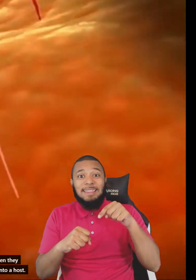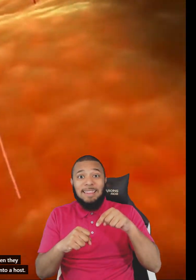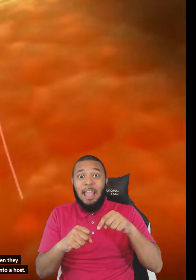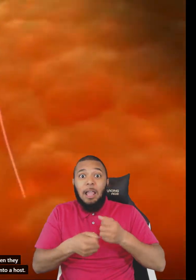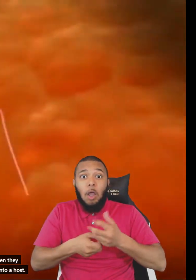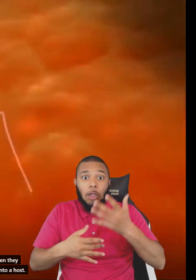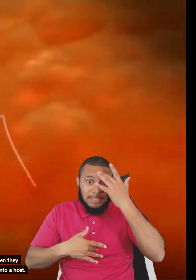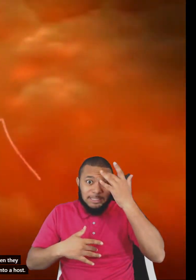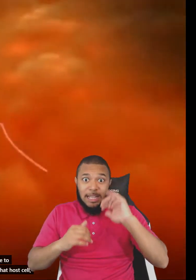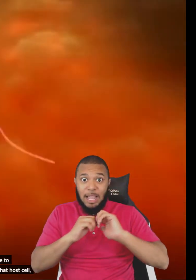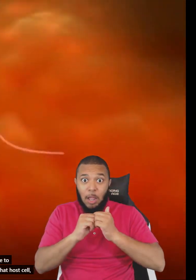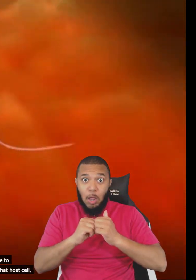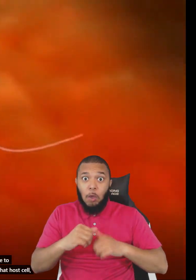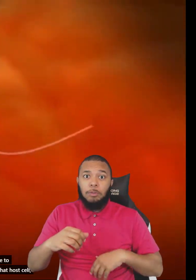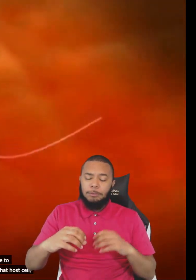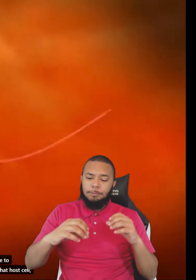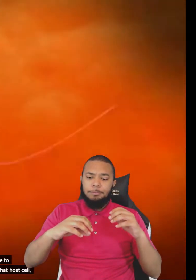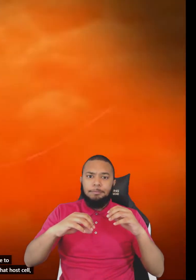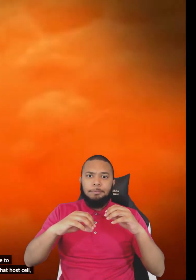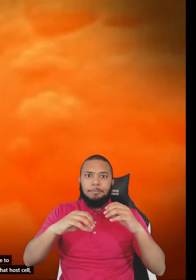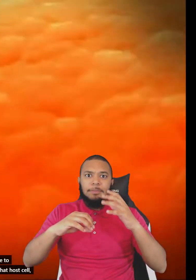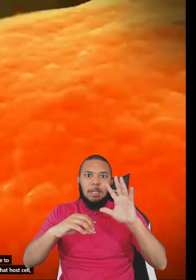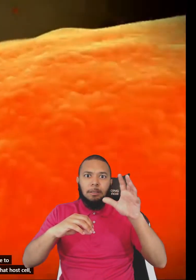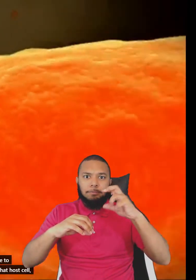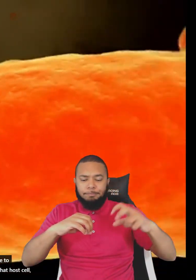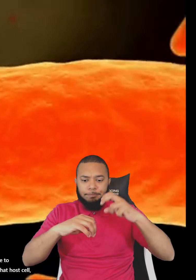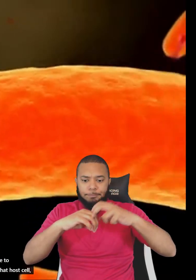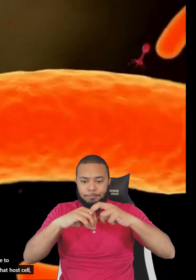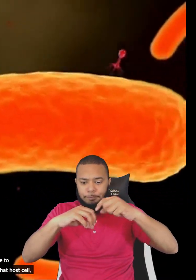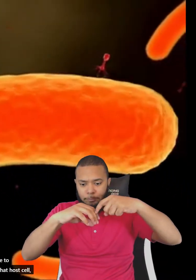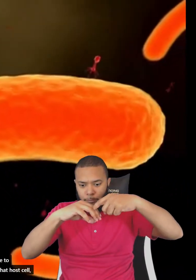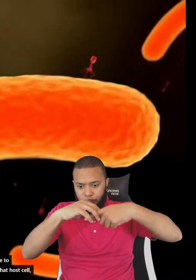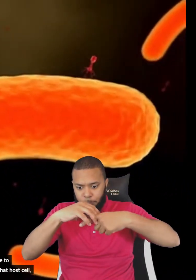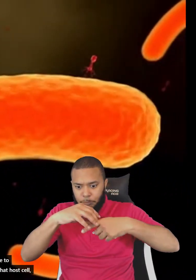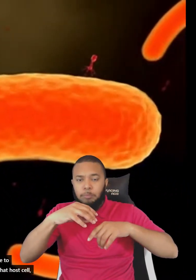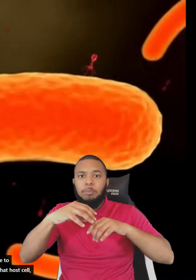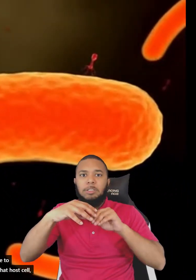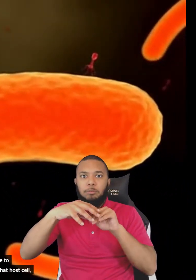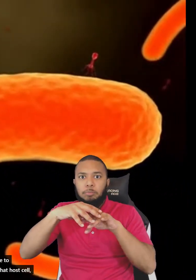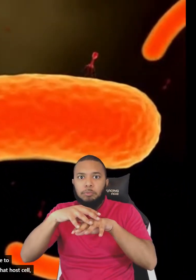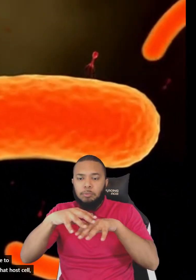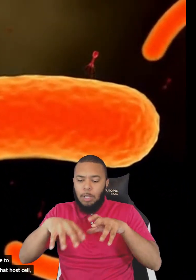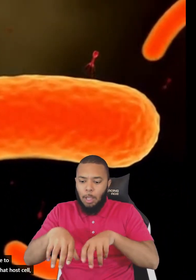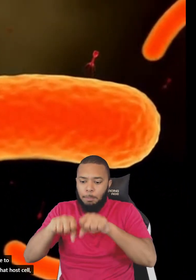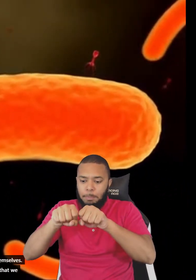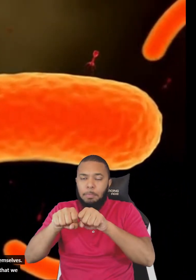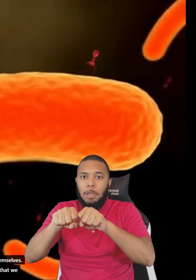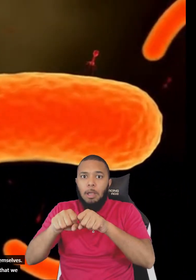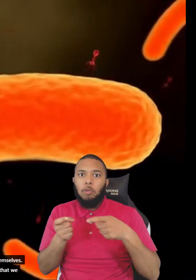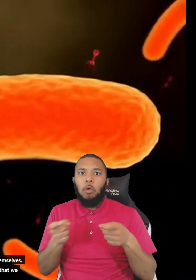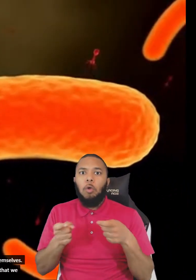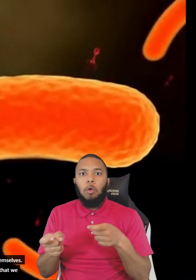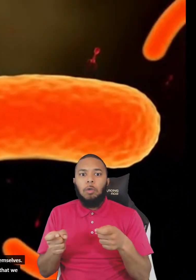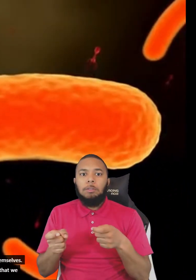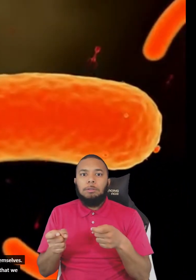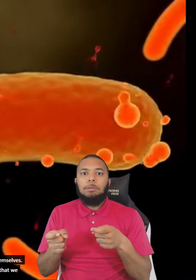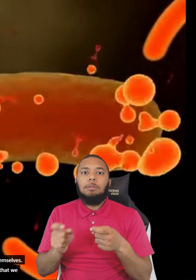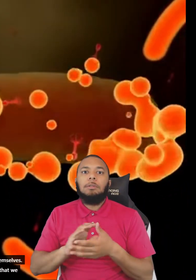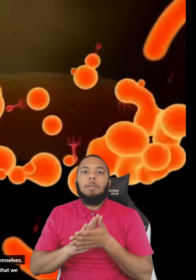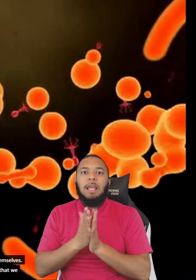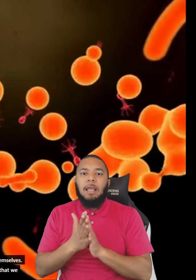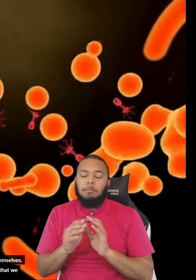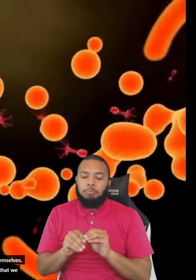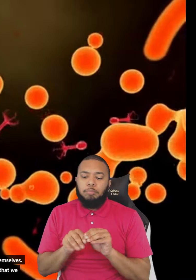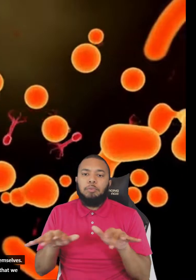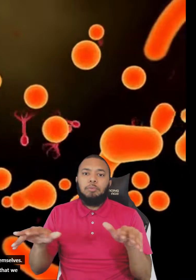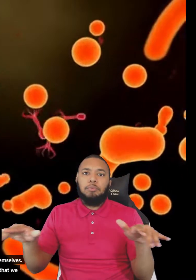material into a host. So they have to be able to invade an organism, take over that host cell, and then make copies of